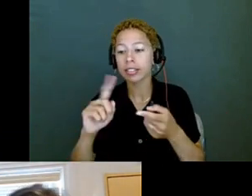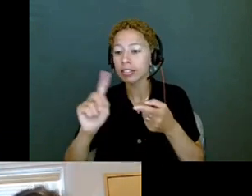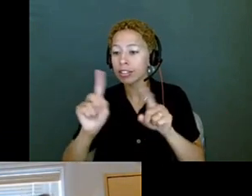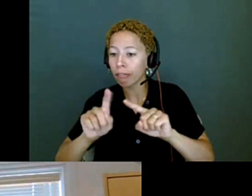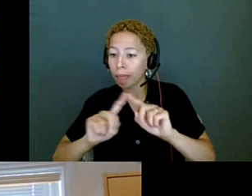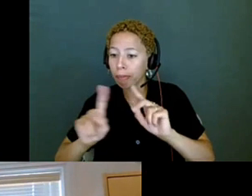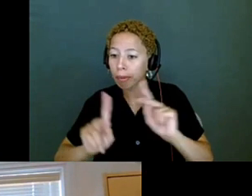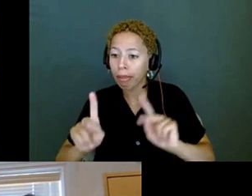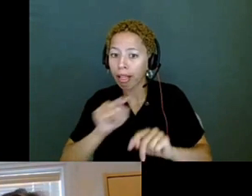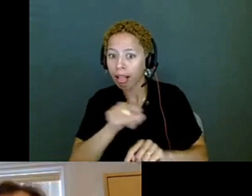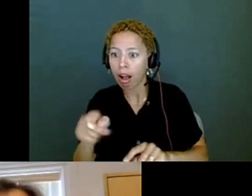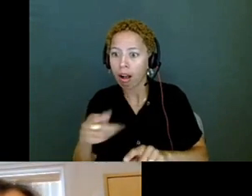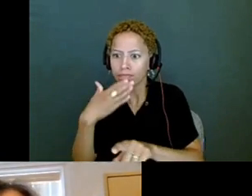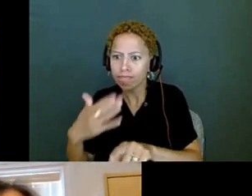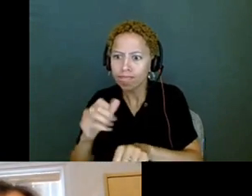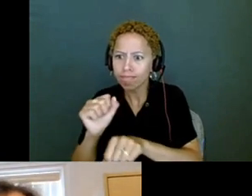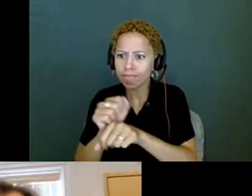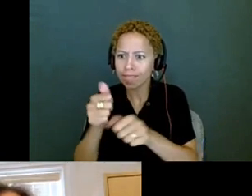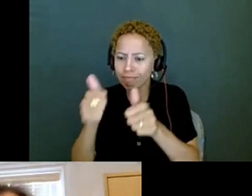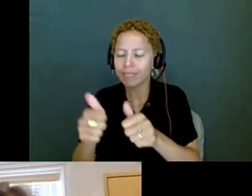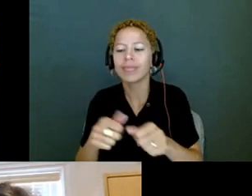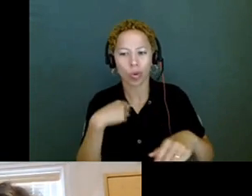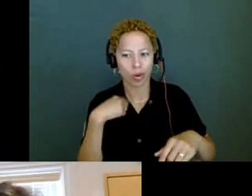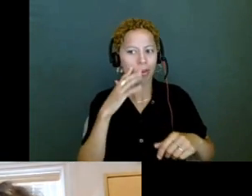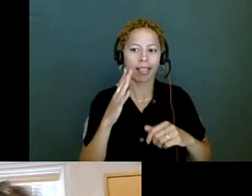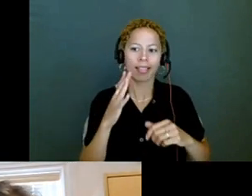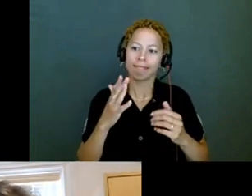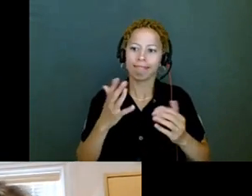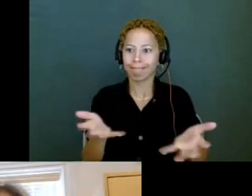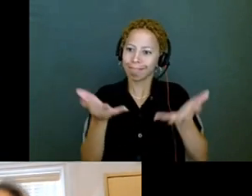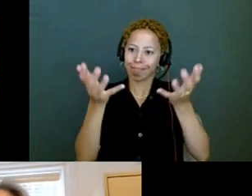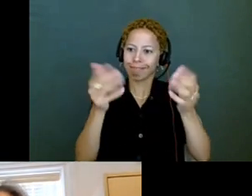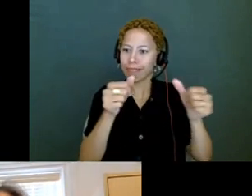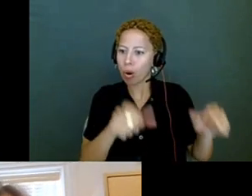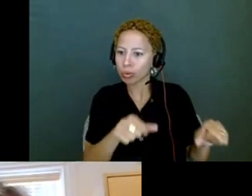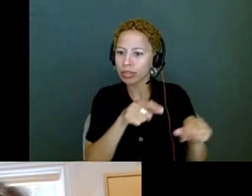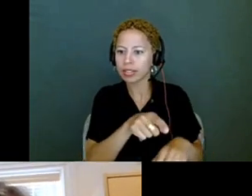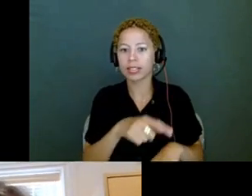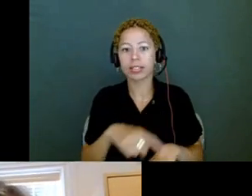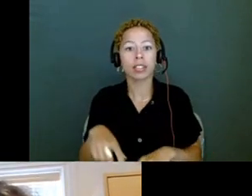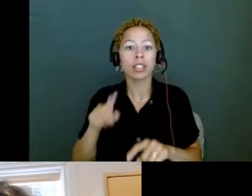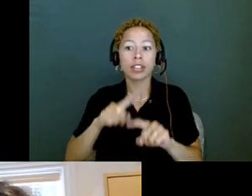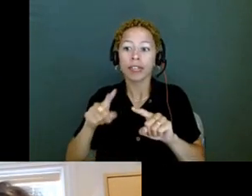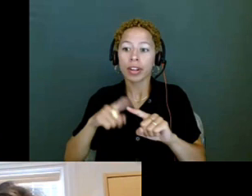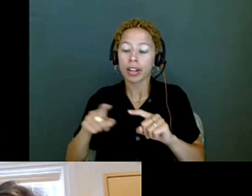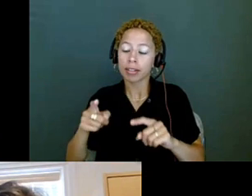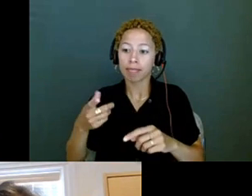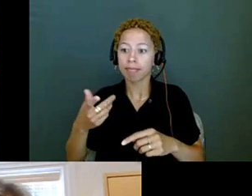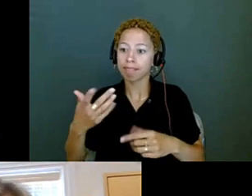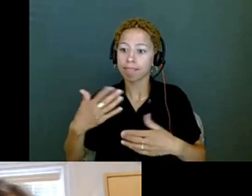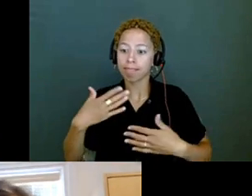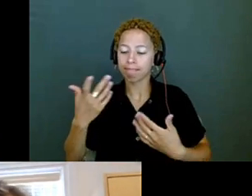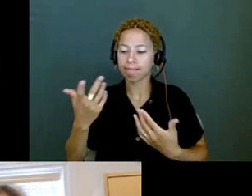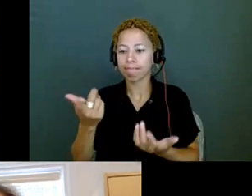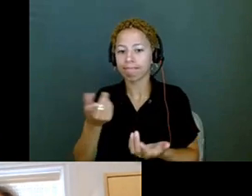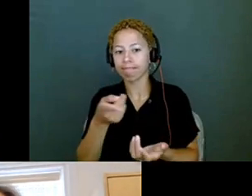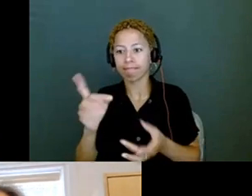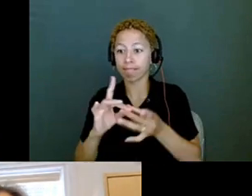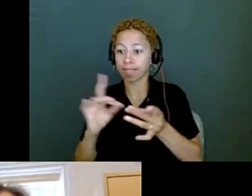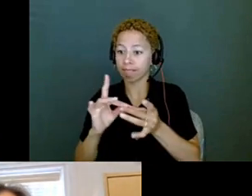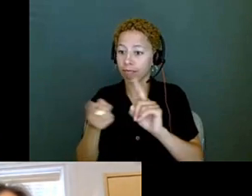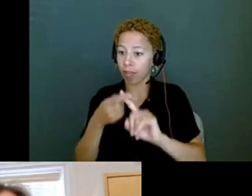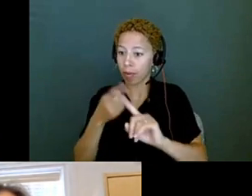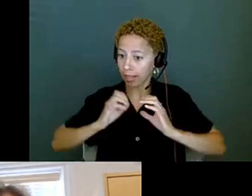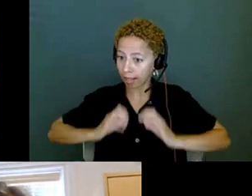doing things meaningfully. Testimonials from our clients, announcements, and posts that